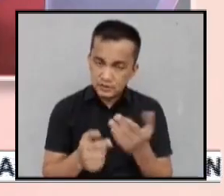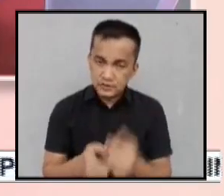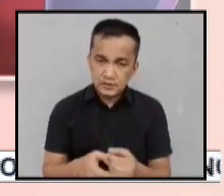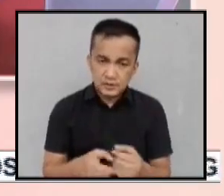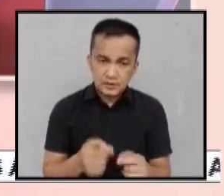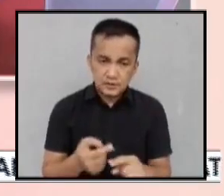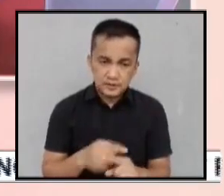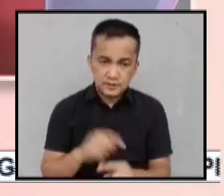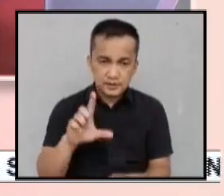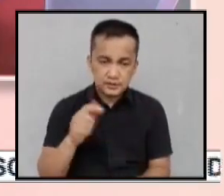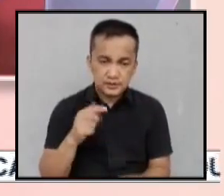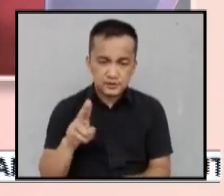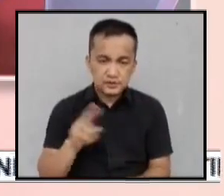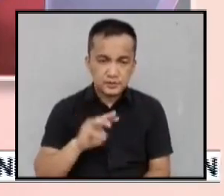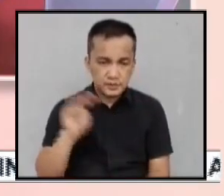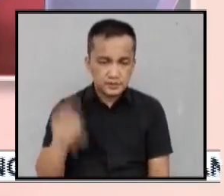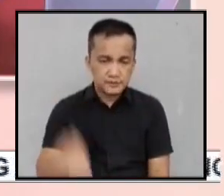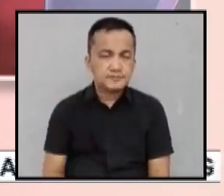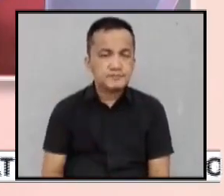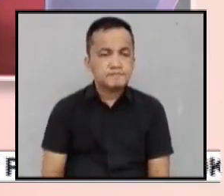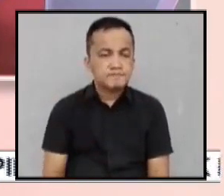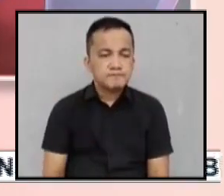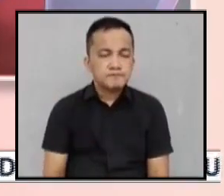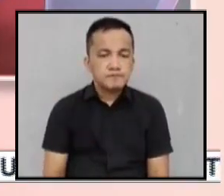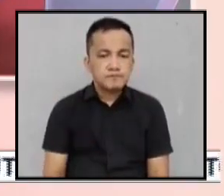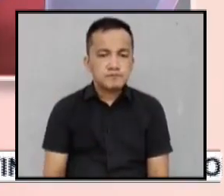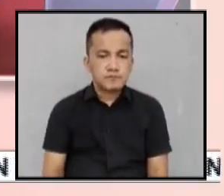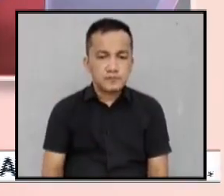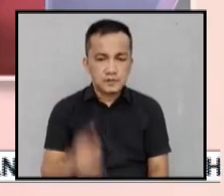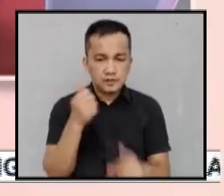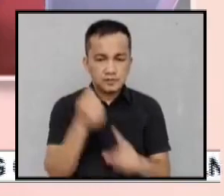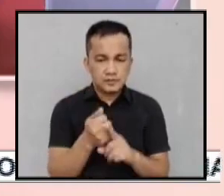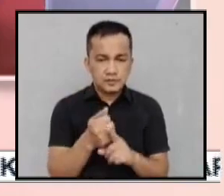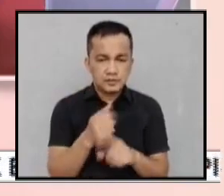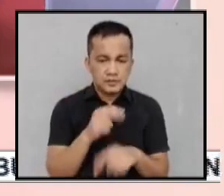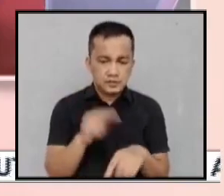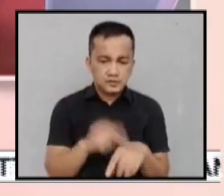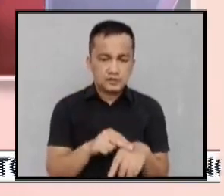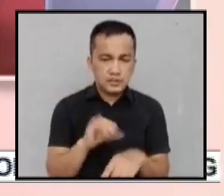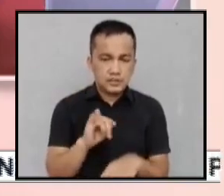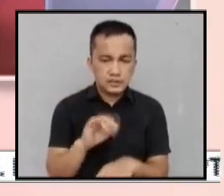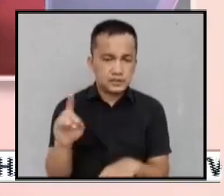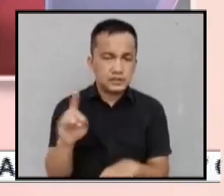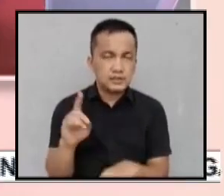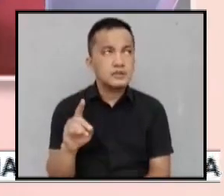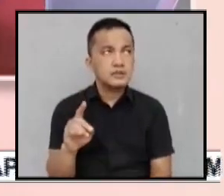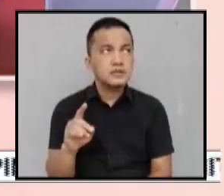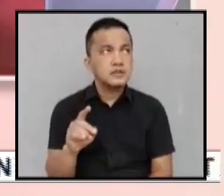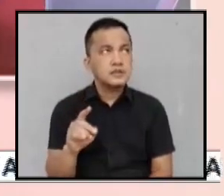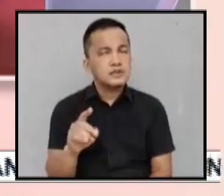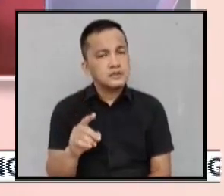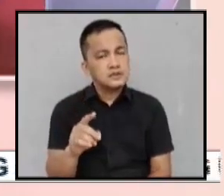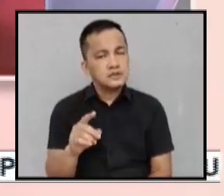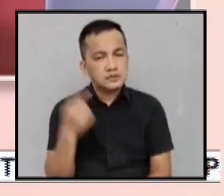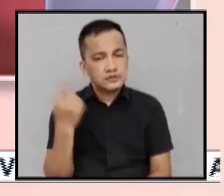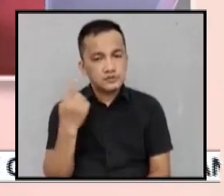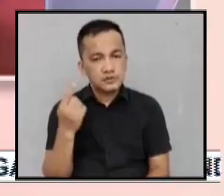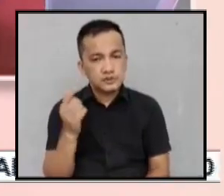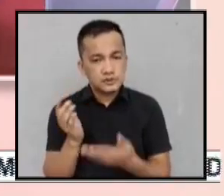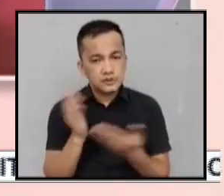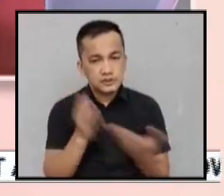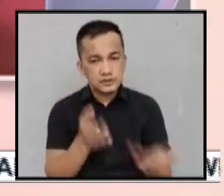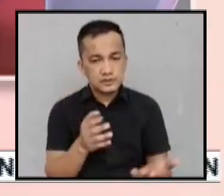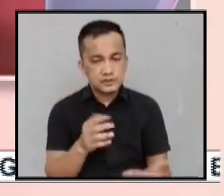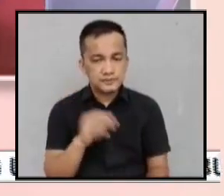LGU ng Manila na yung mga naapektuhan pong national IDs ay yung lamang pong mga i-deliver dito sa